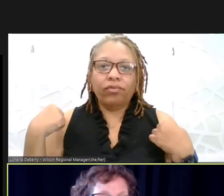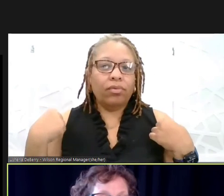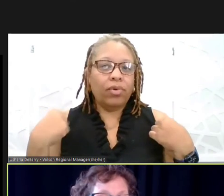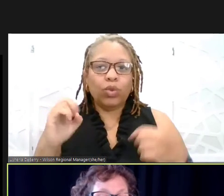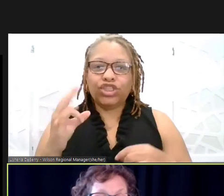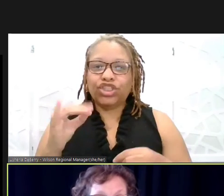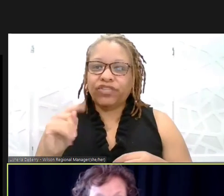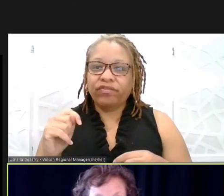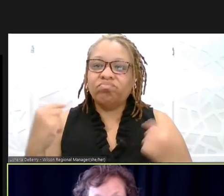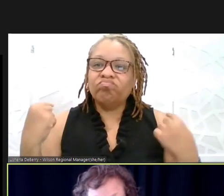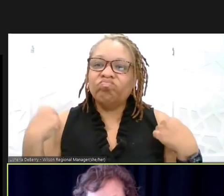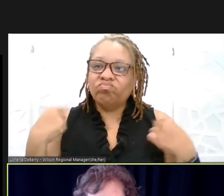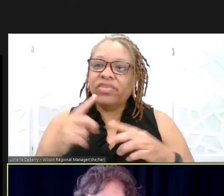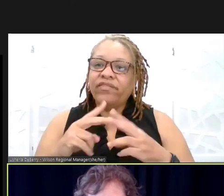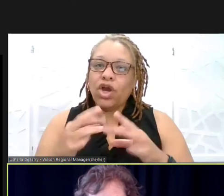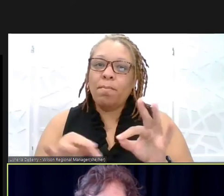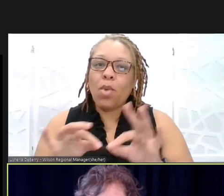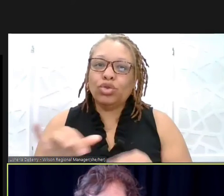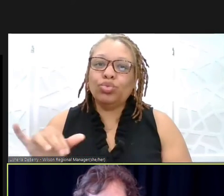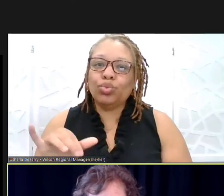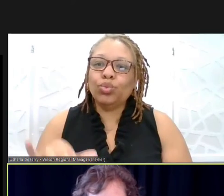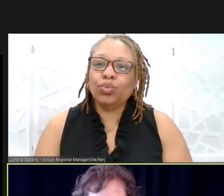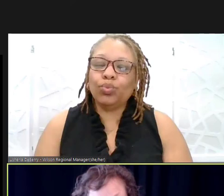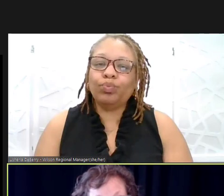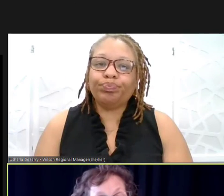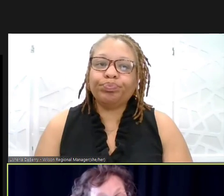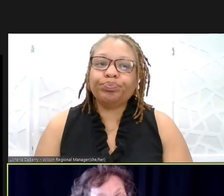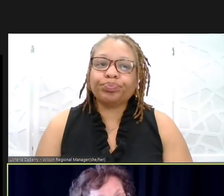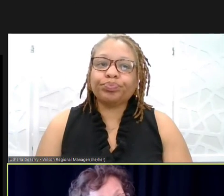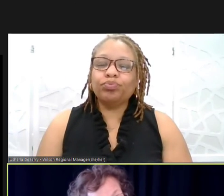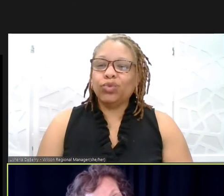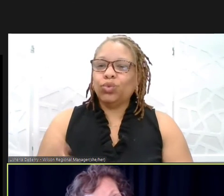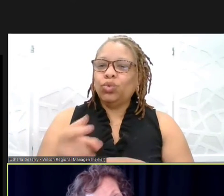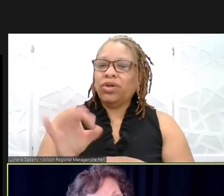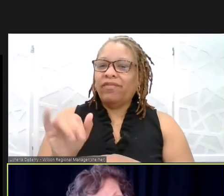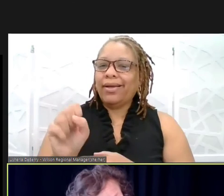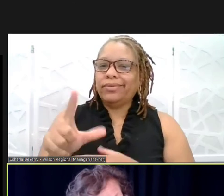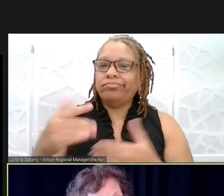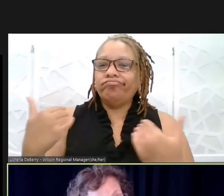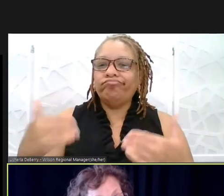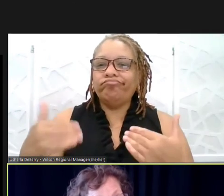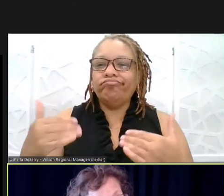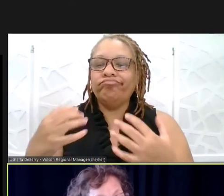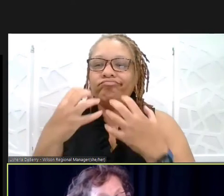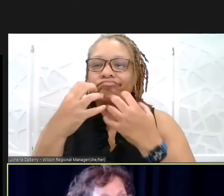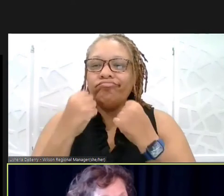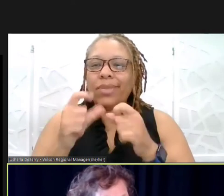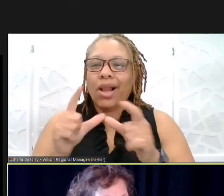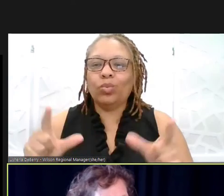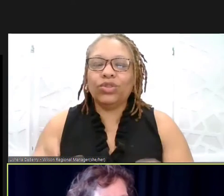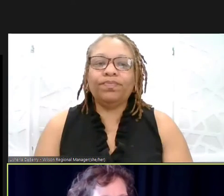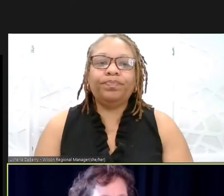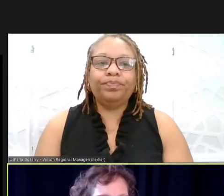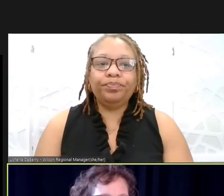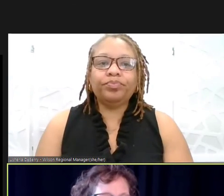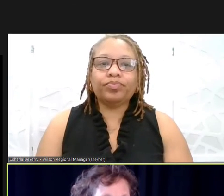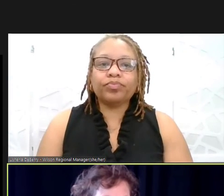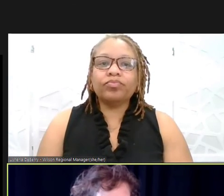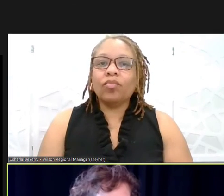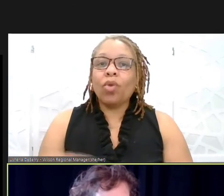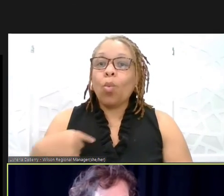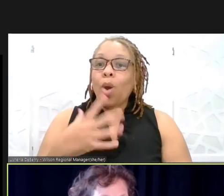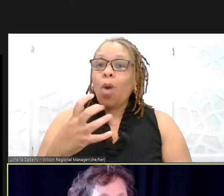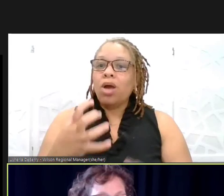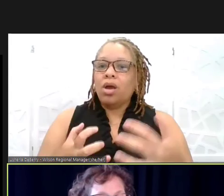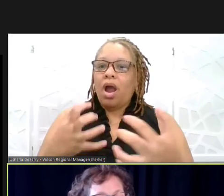And if you see somebody sharing a story in ASL, you might see them doing body shifts or simply shifts with their shoulders. That's all part